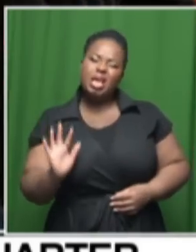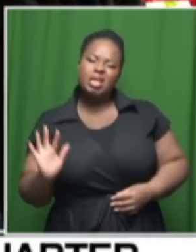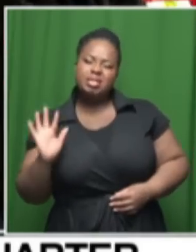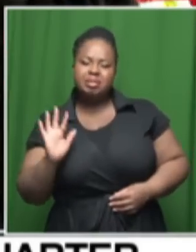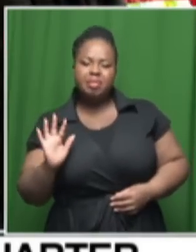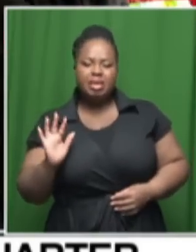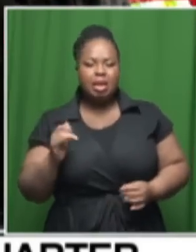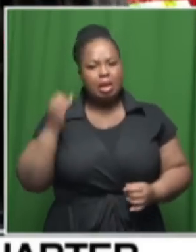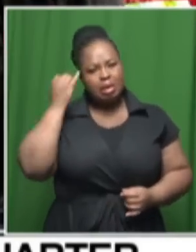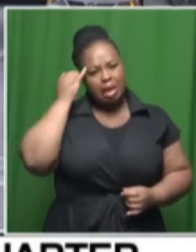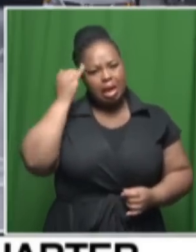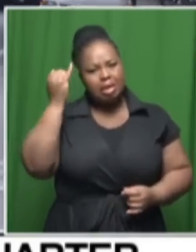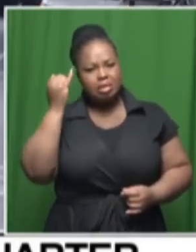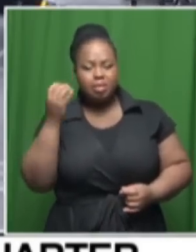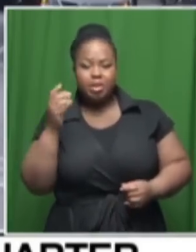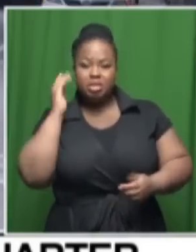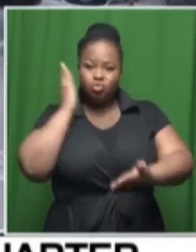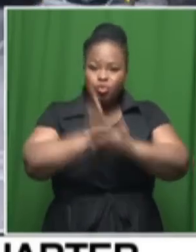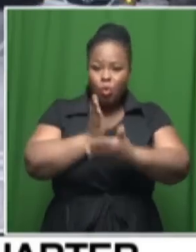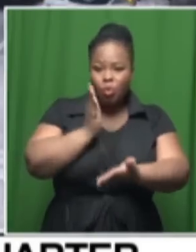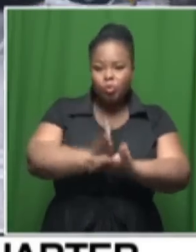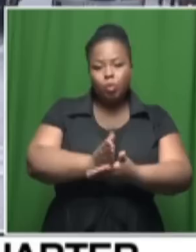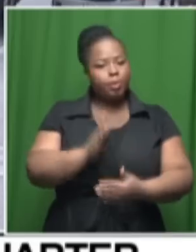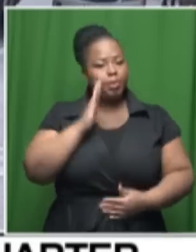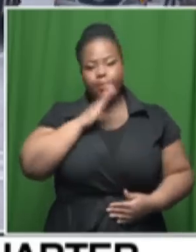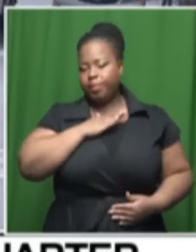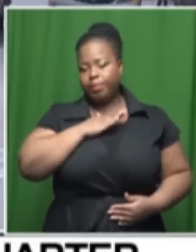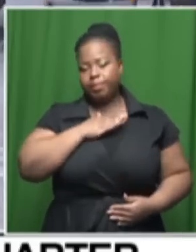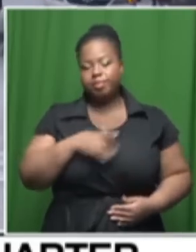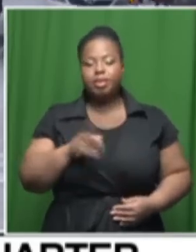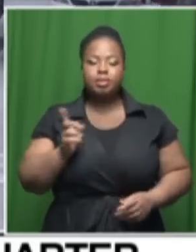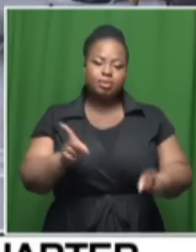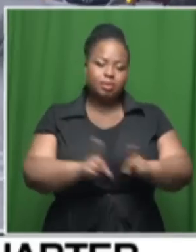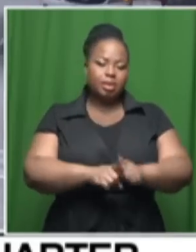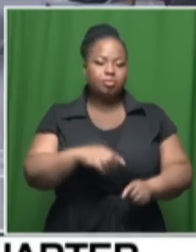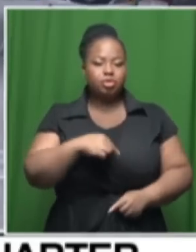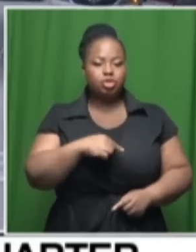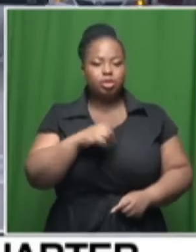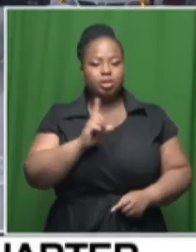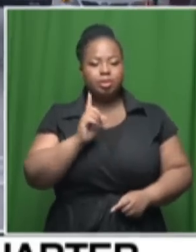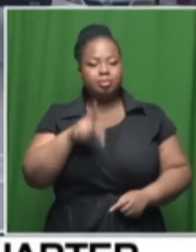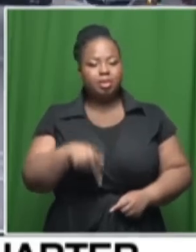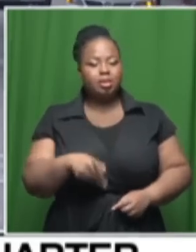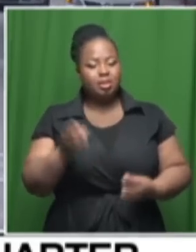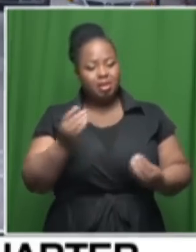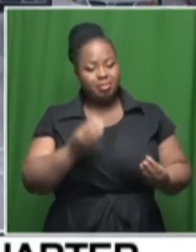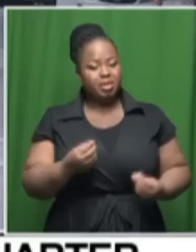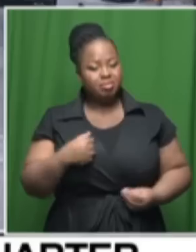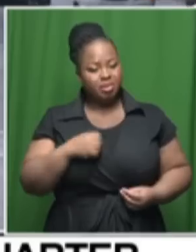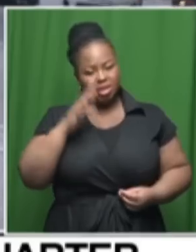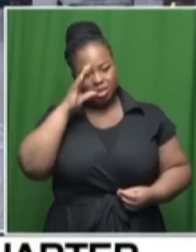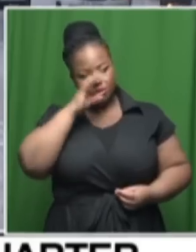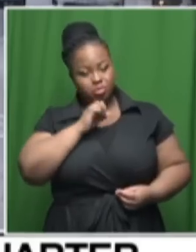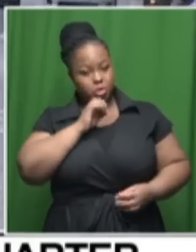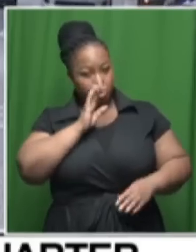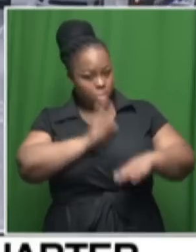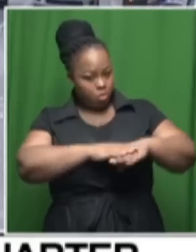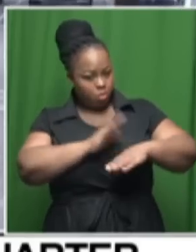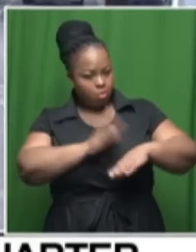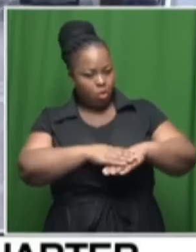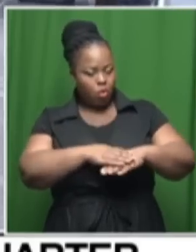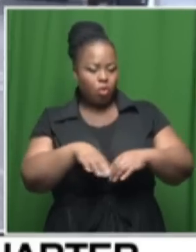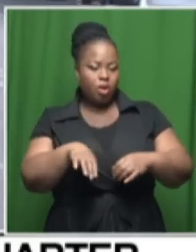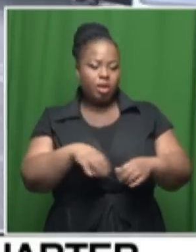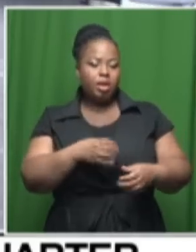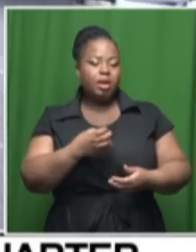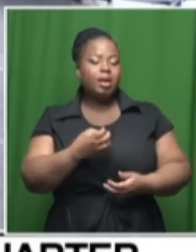bit of an idea, but we don't have full information. The same goes for GDP numbers. And I've got a suspicion is that there's more economic activities